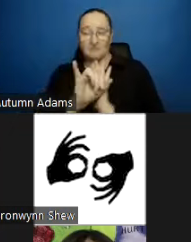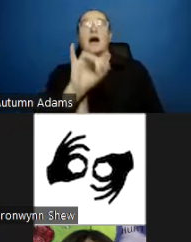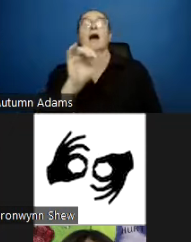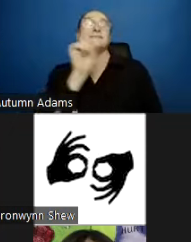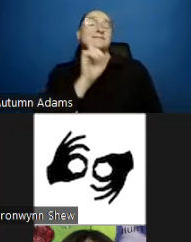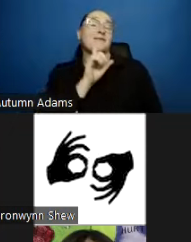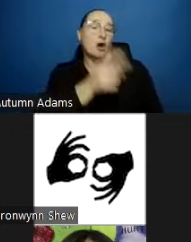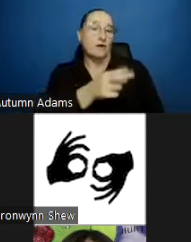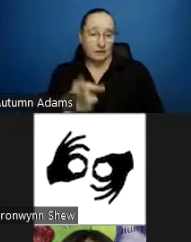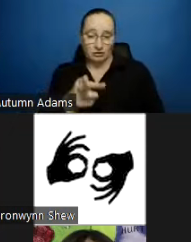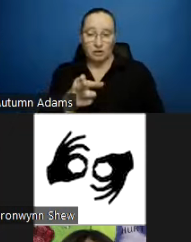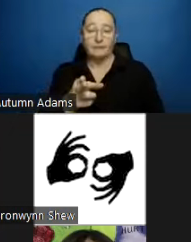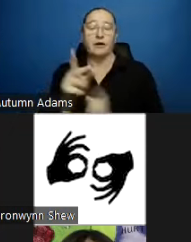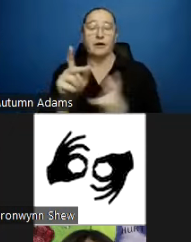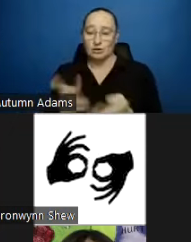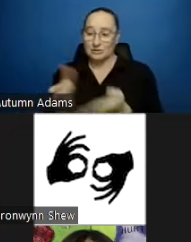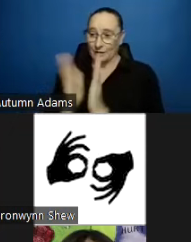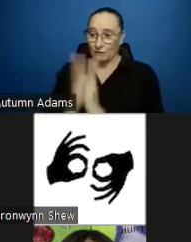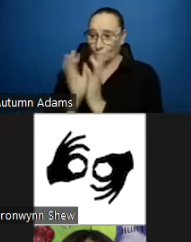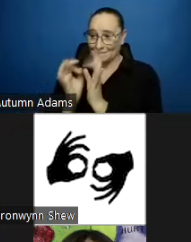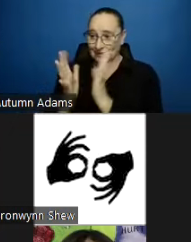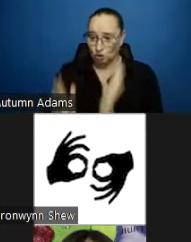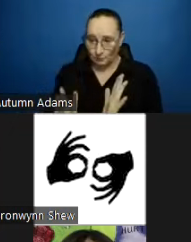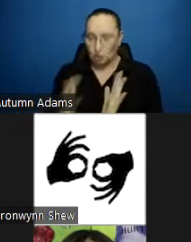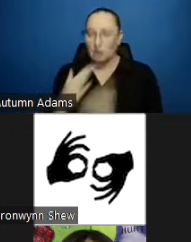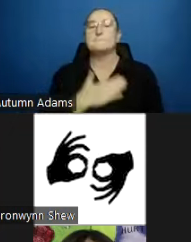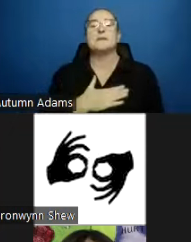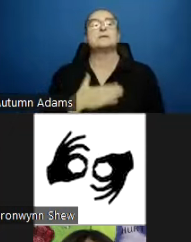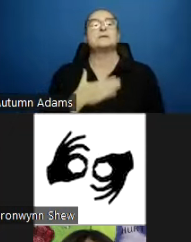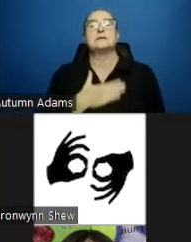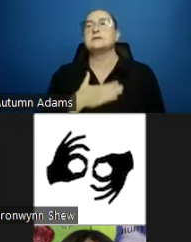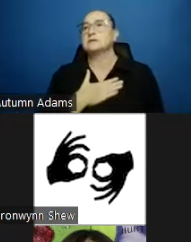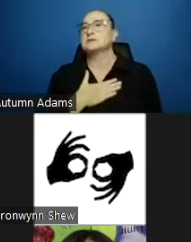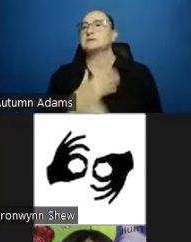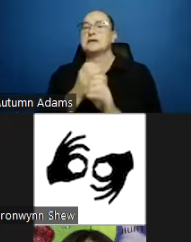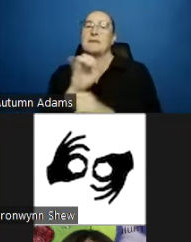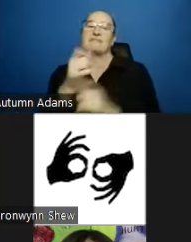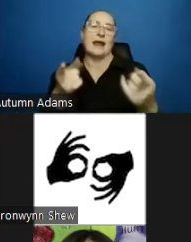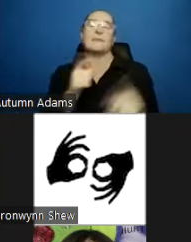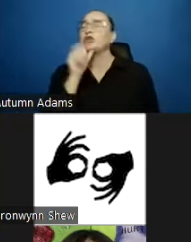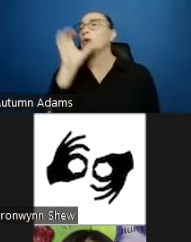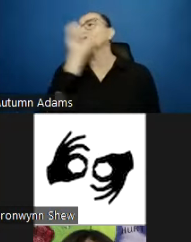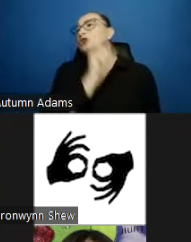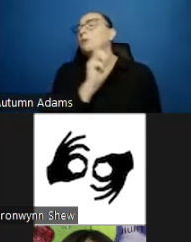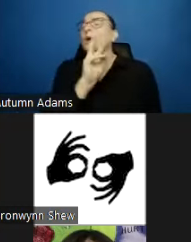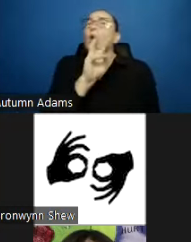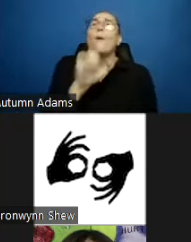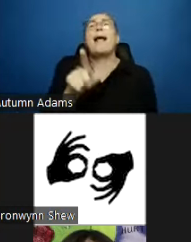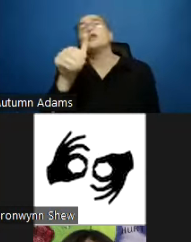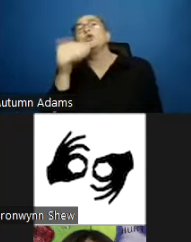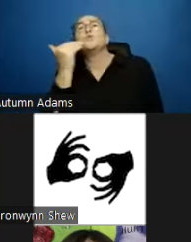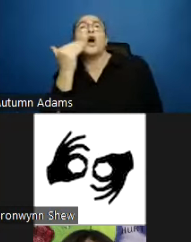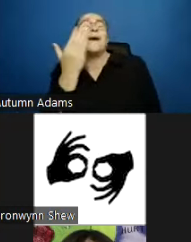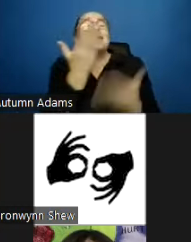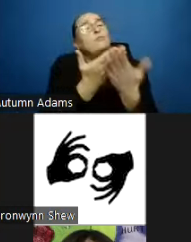for an interpreter, then please, make that happen. Don't assume, oh, well, I need proof of your